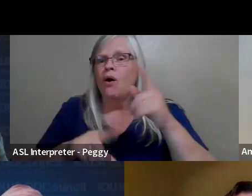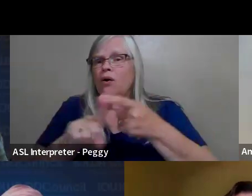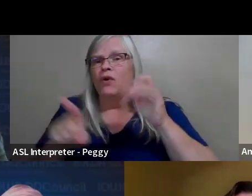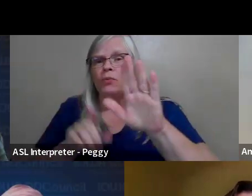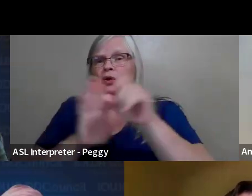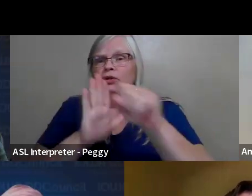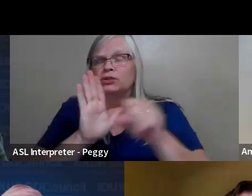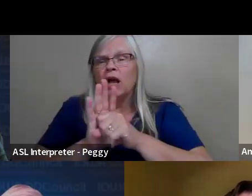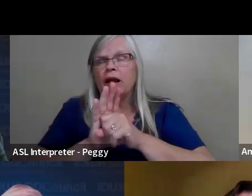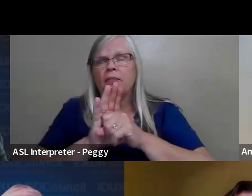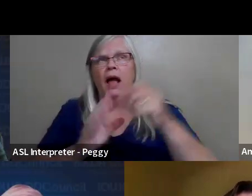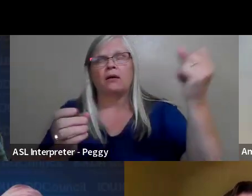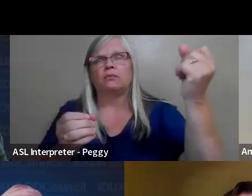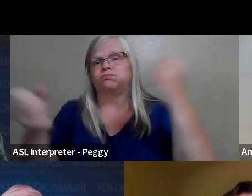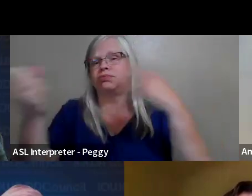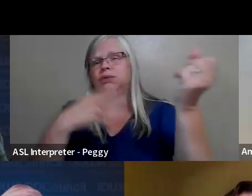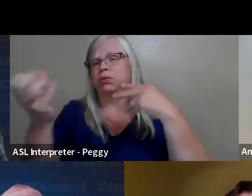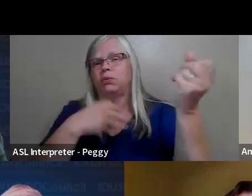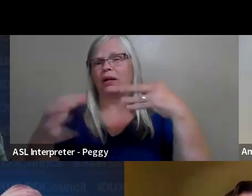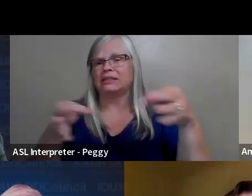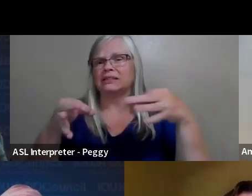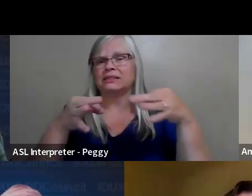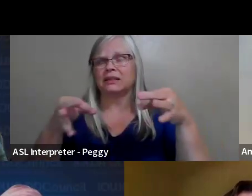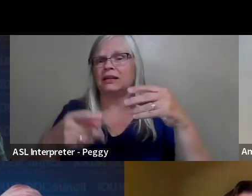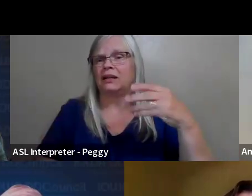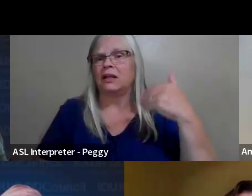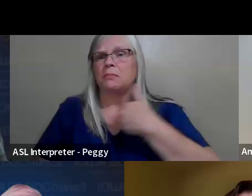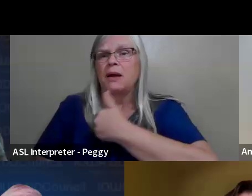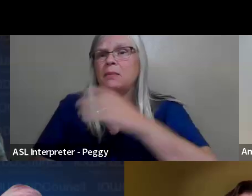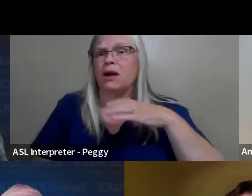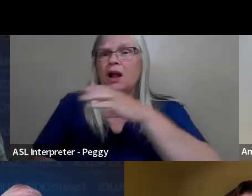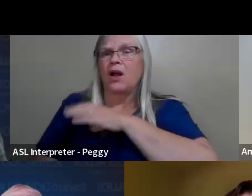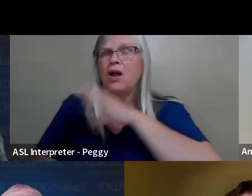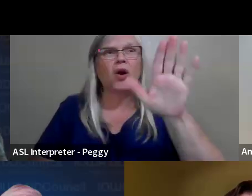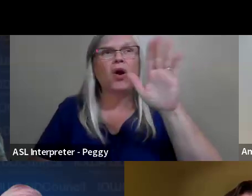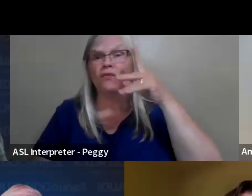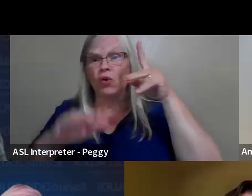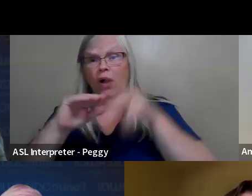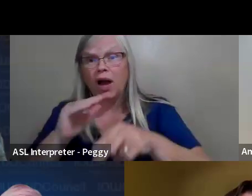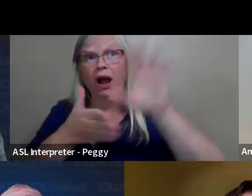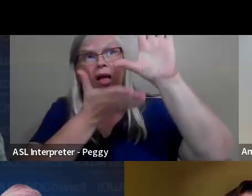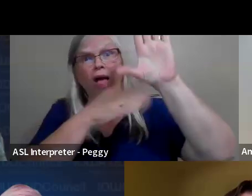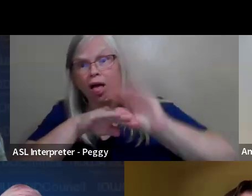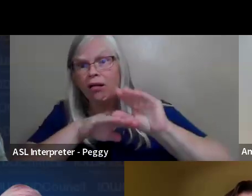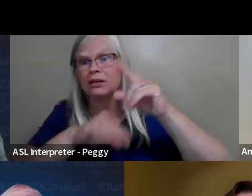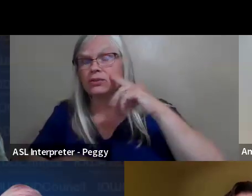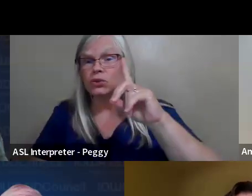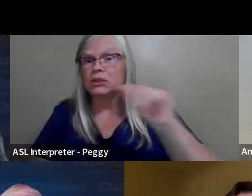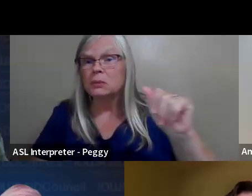alone that came in to explain to members of Congress why these cuts are devastating to the disability